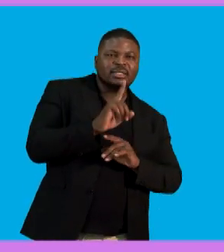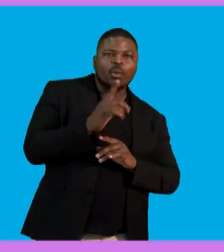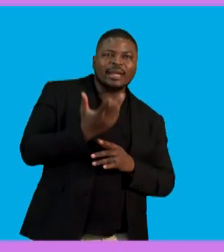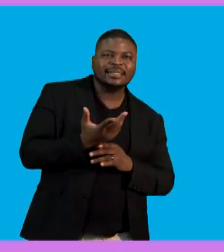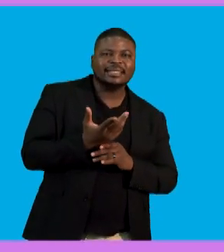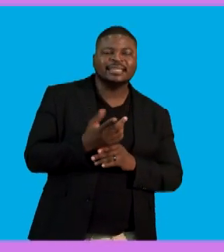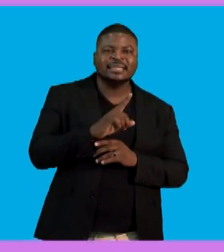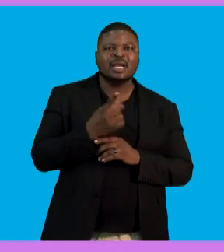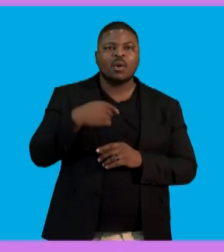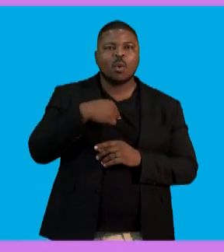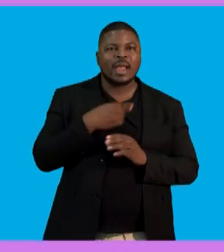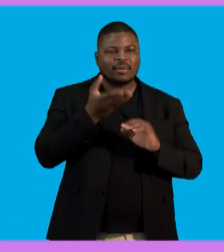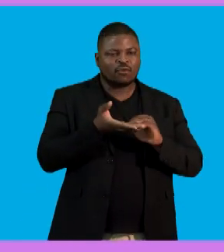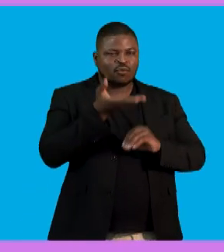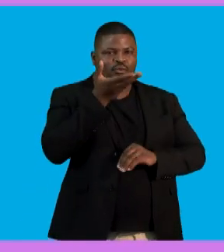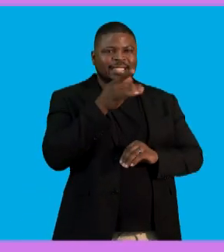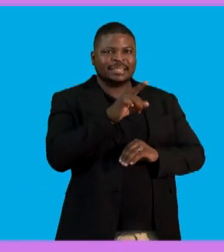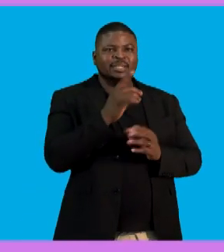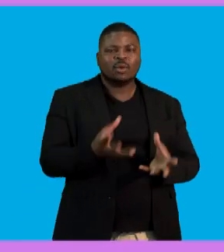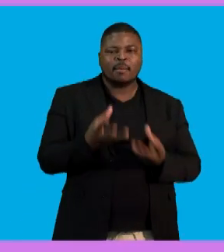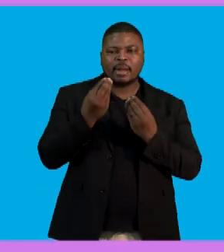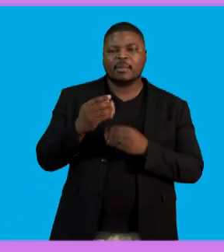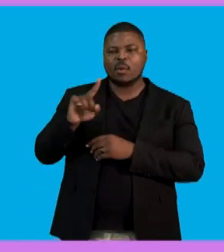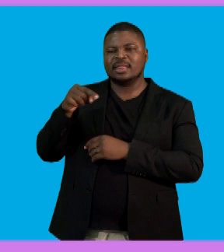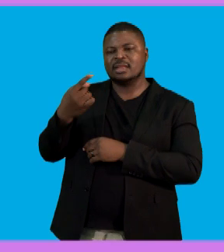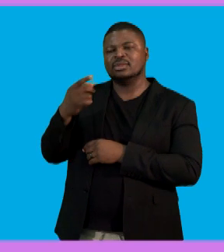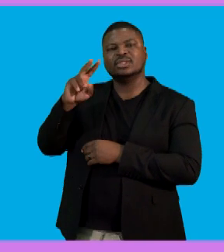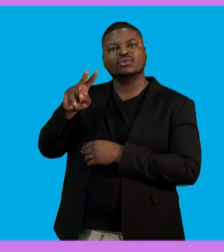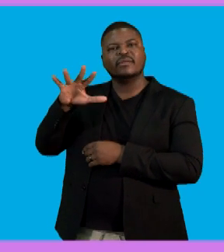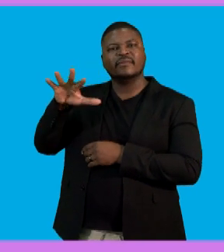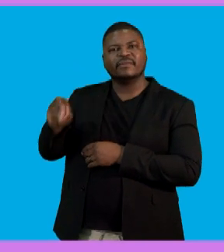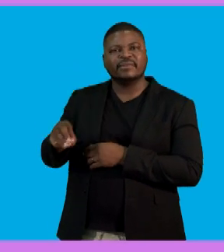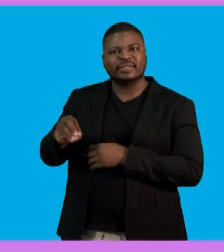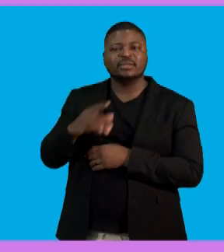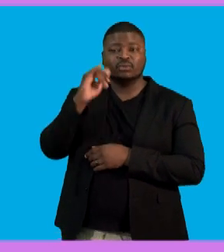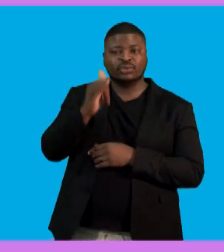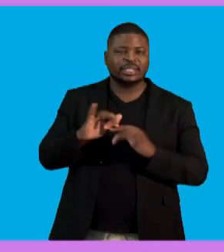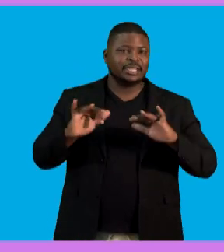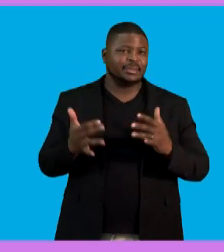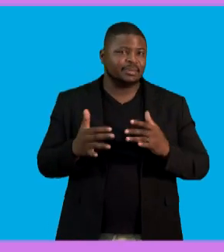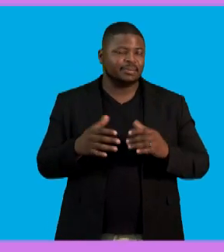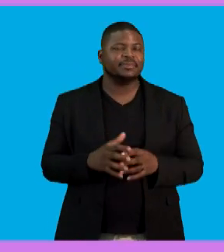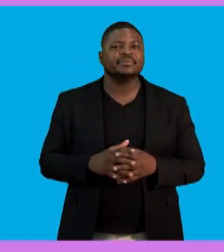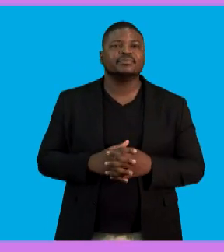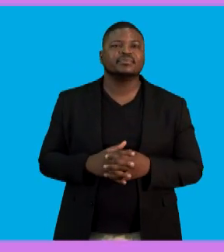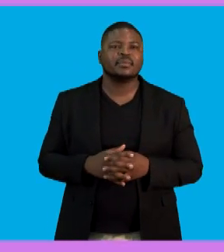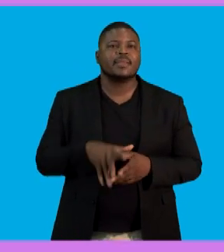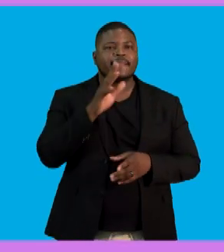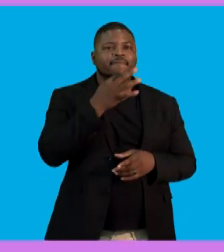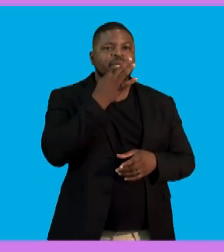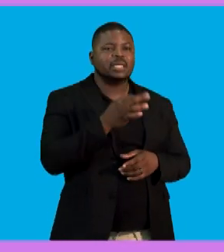check the ratio increase. What did we increase 4 by to get 1,250? So how do we check that? It means you're going to